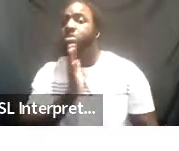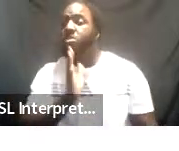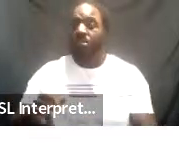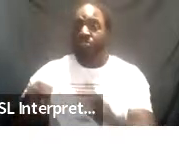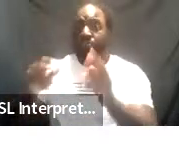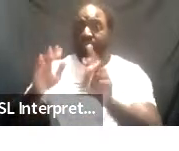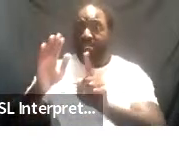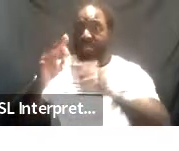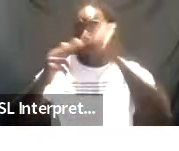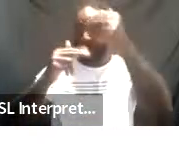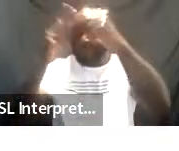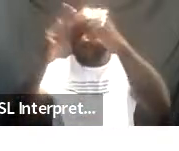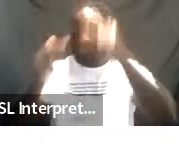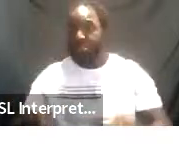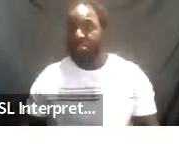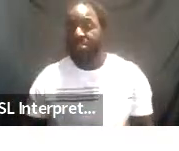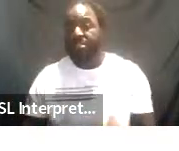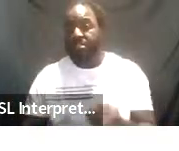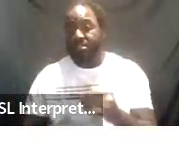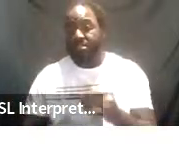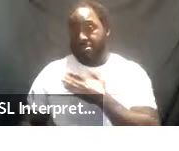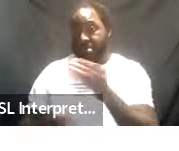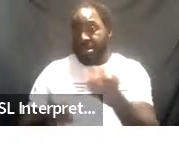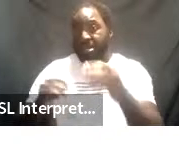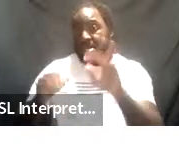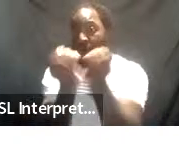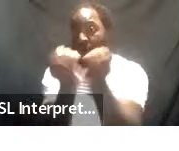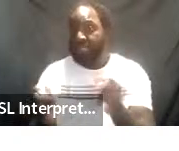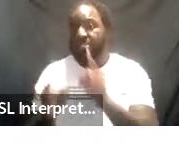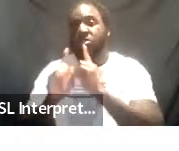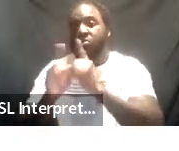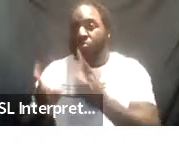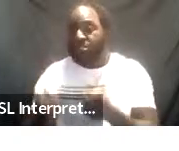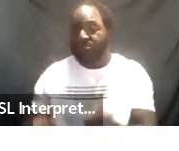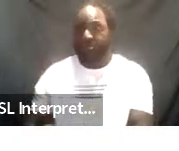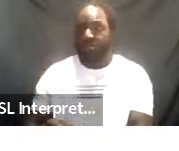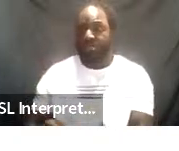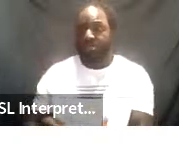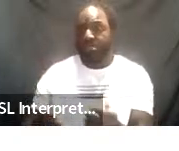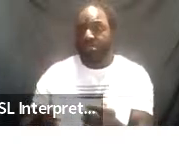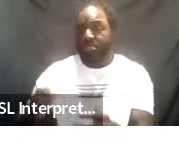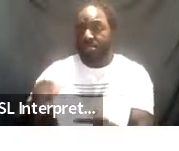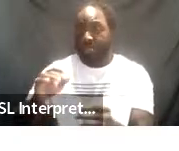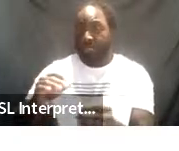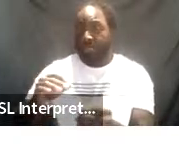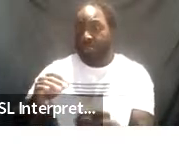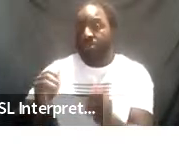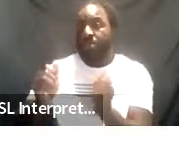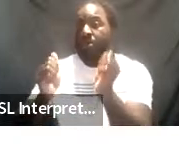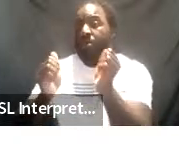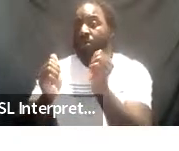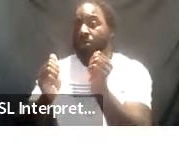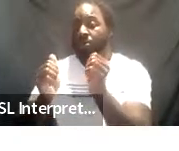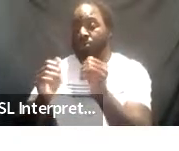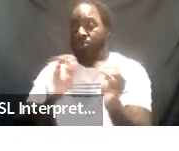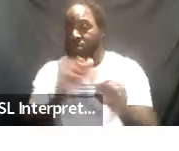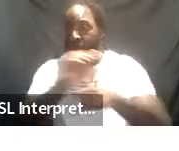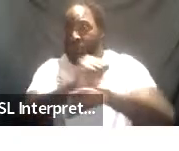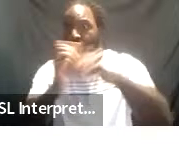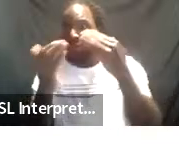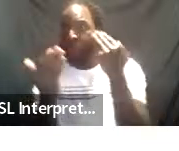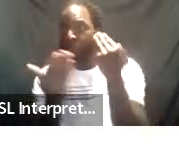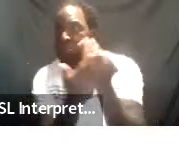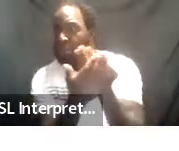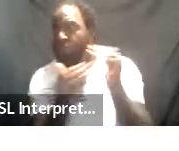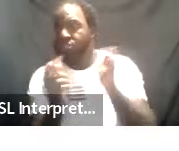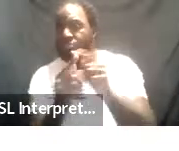response, my organization, Morningside Heights Community Coalition, with working closely with the City Council